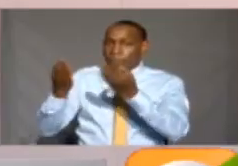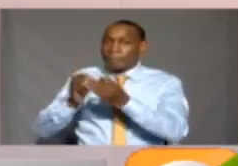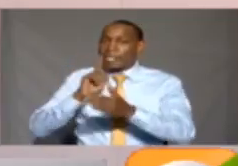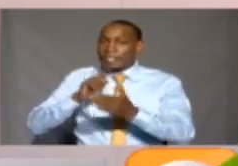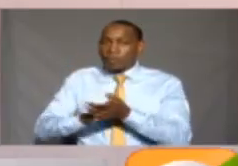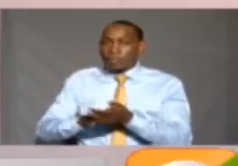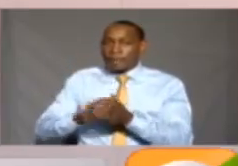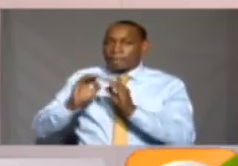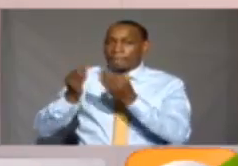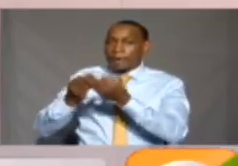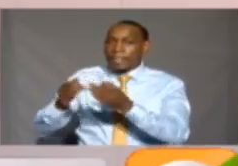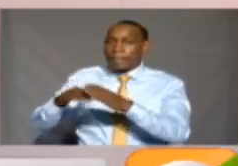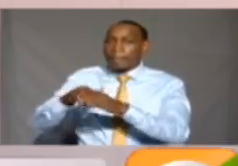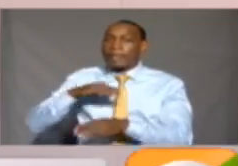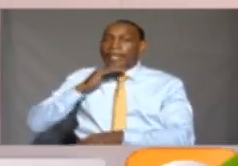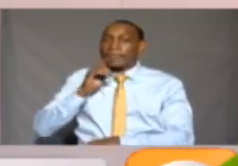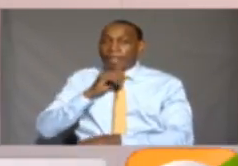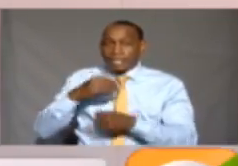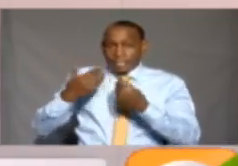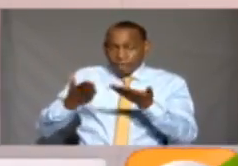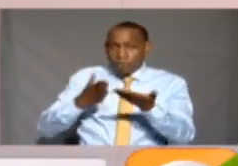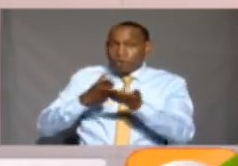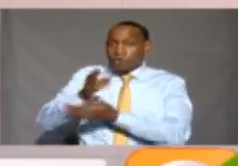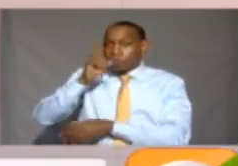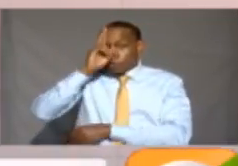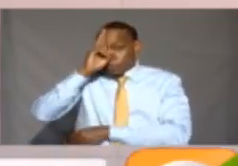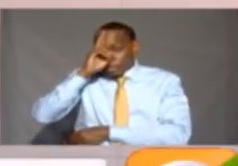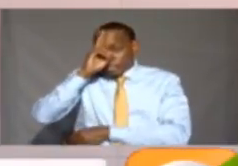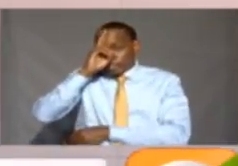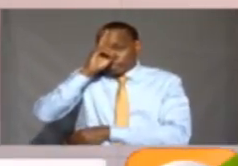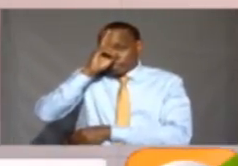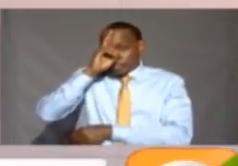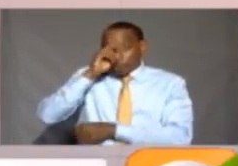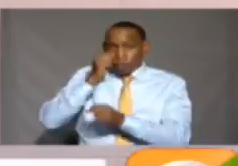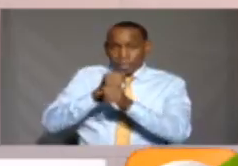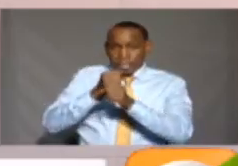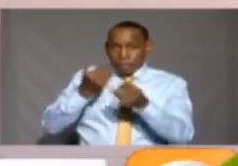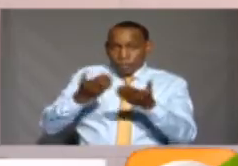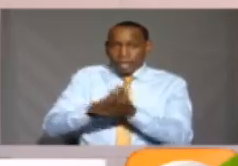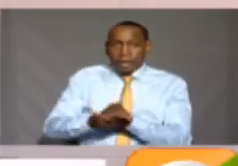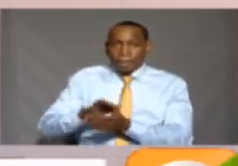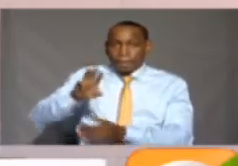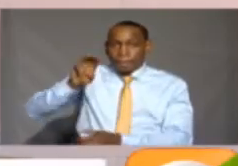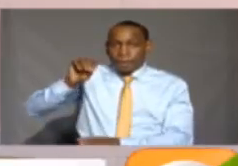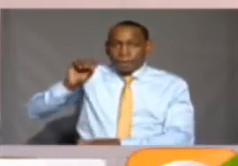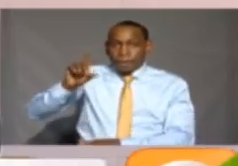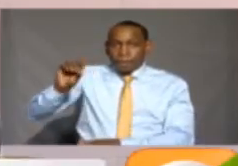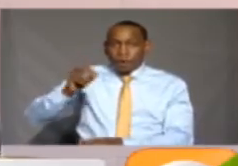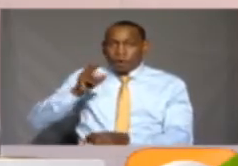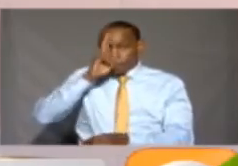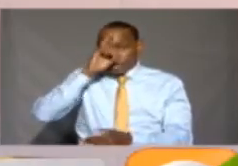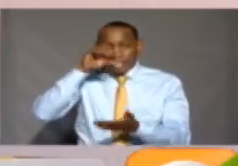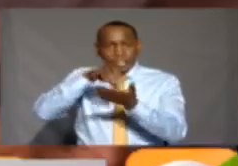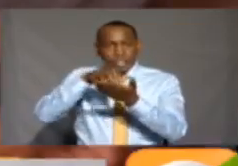the deceased passed on in the hands of police officers attached to Molo Police Station.